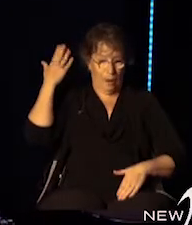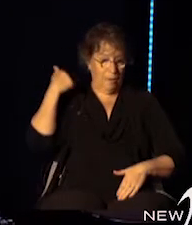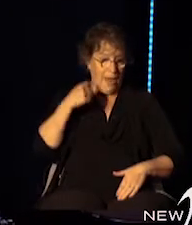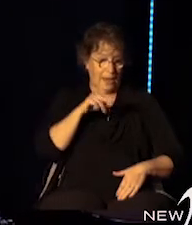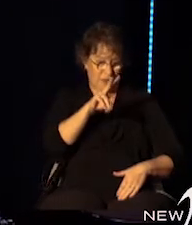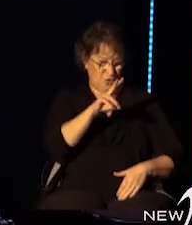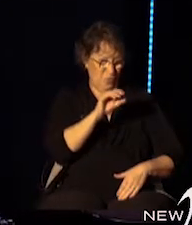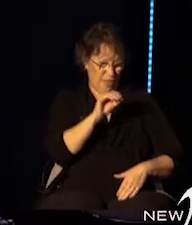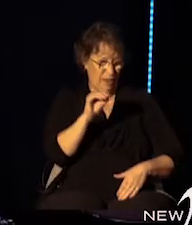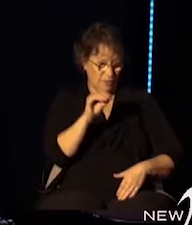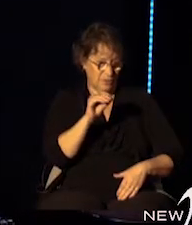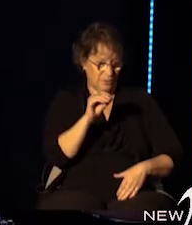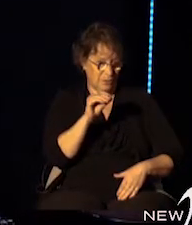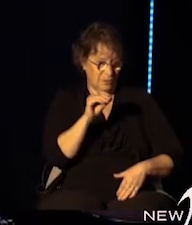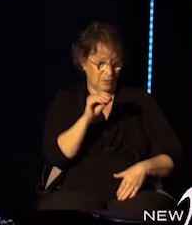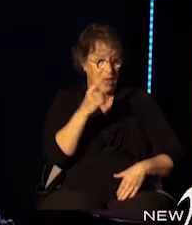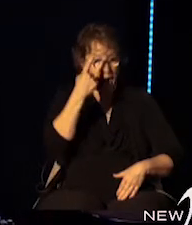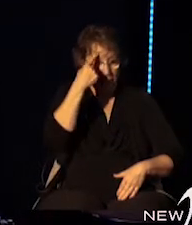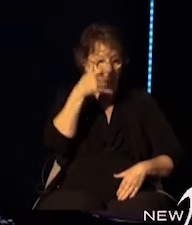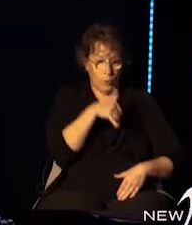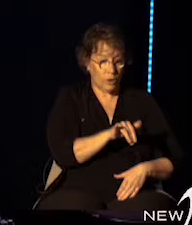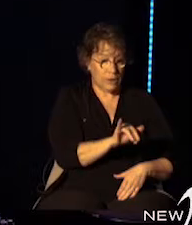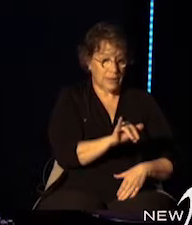people, and we had to shut it down.